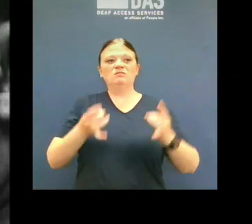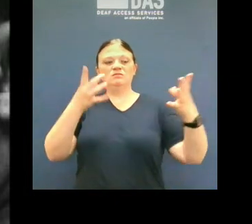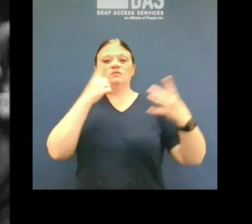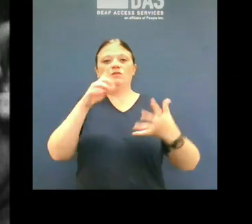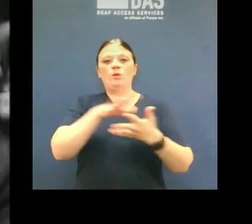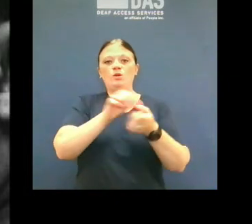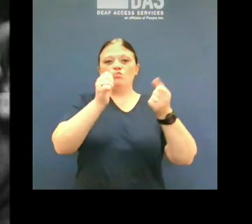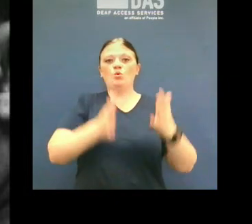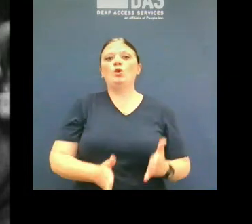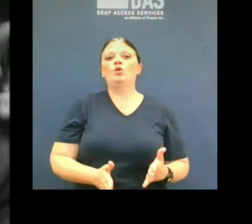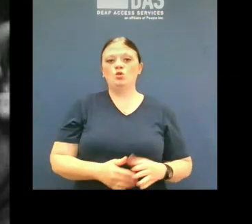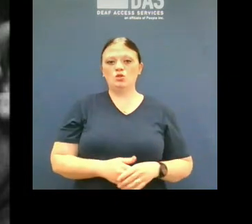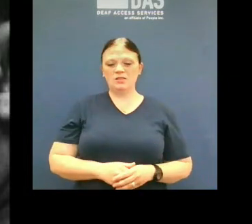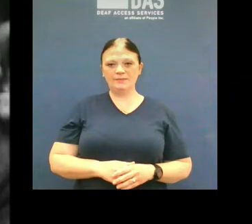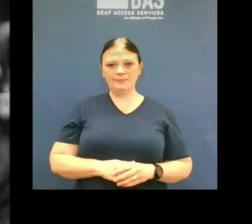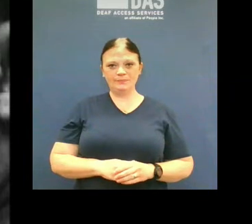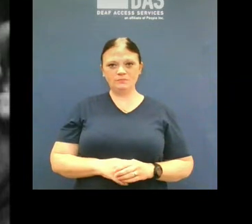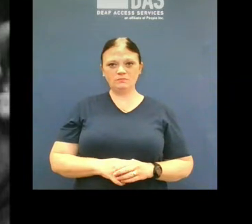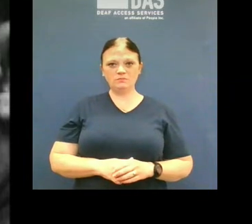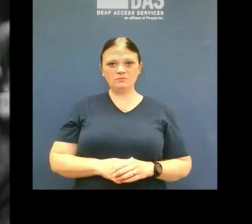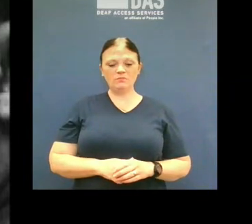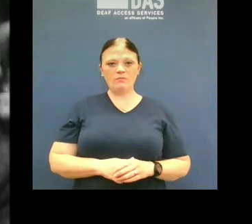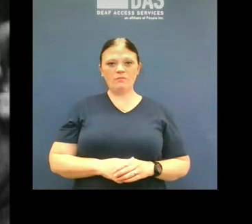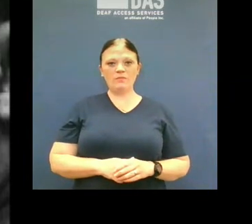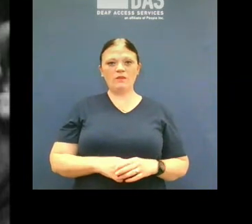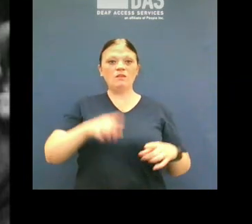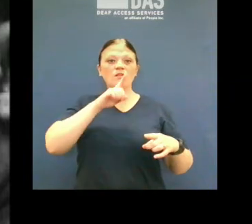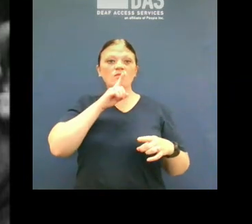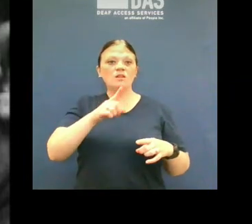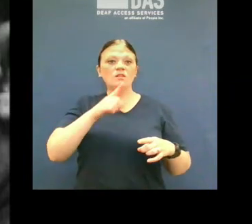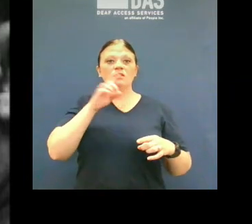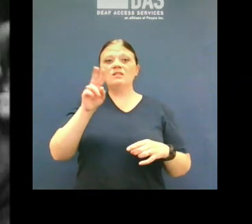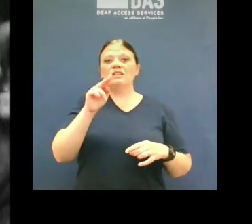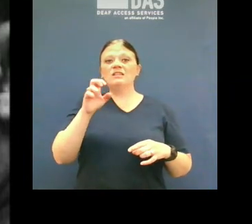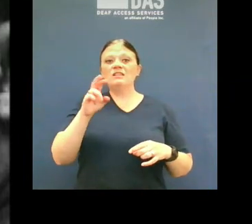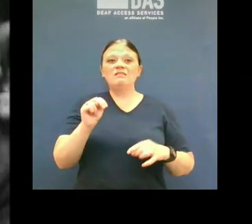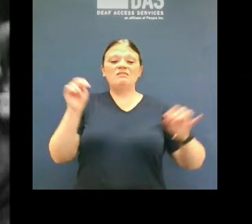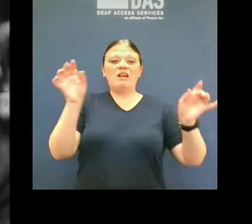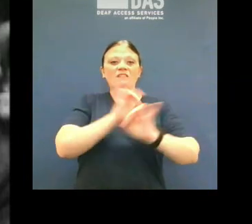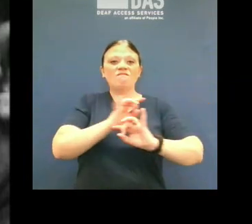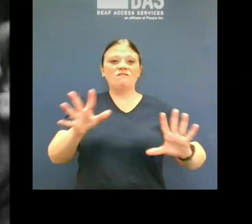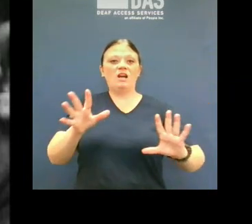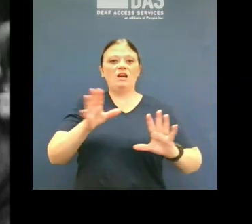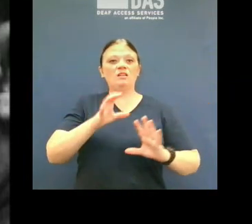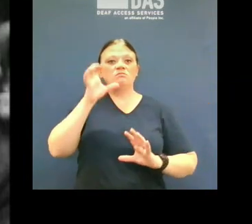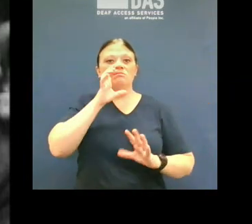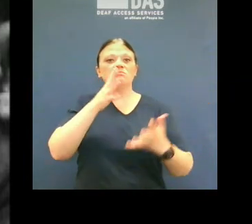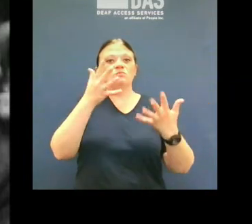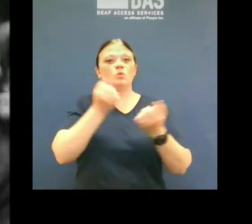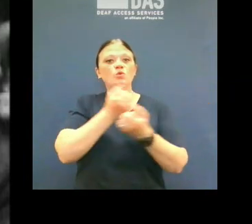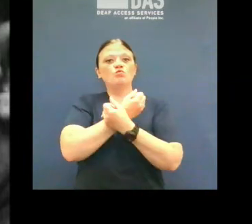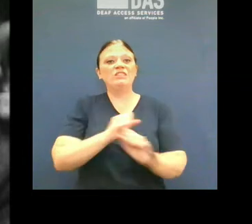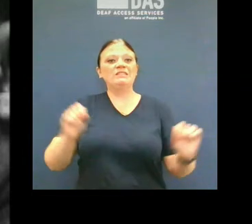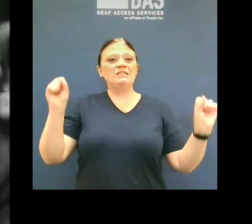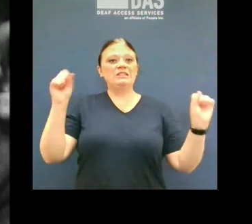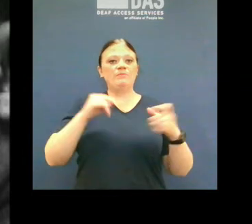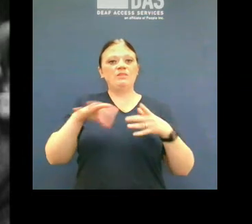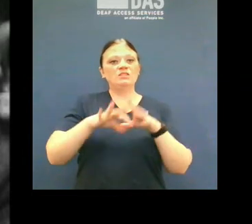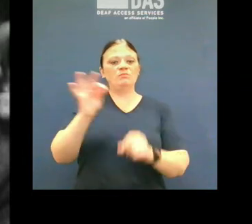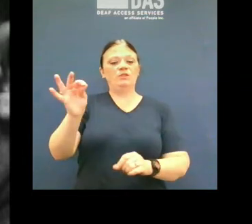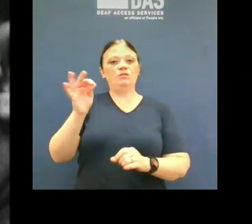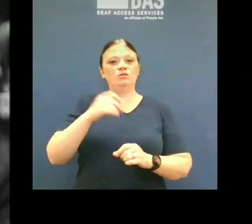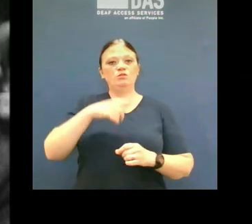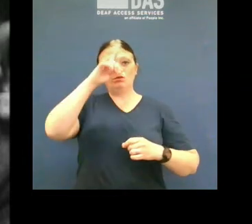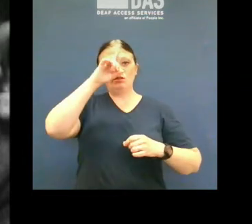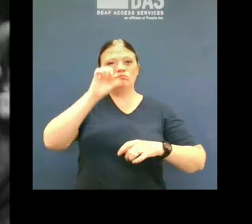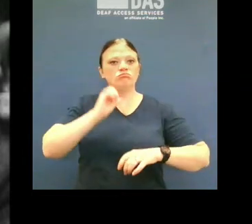destroyers. In a real sense, nonviolence seeks to redeem the spiritual and moral lag that I spoke of earlier as the chief dilemma of